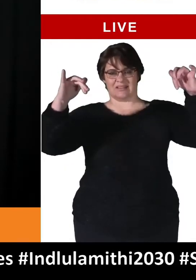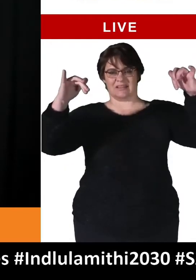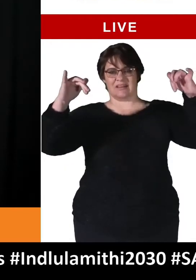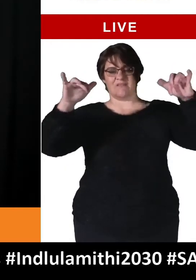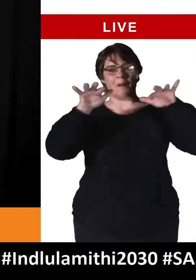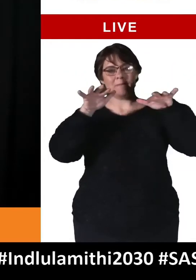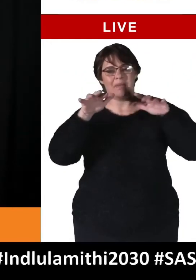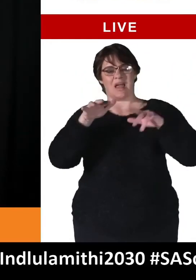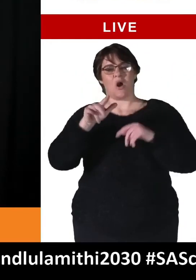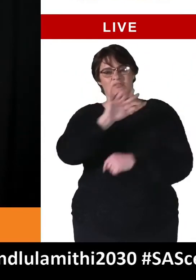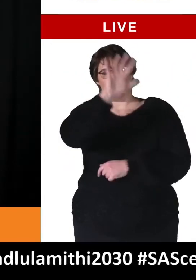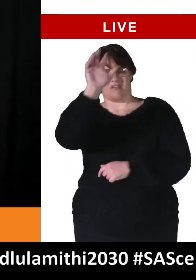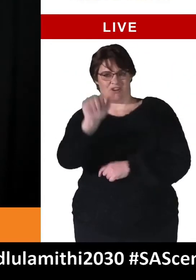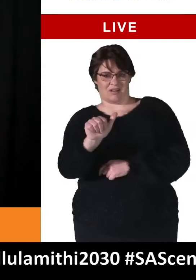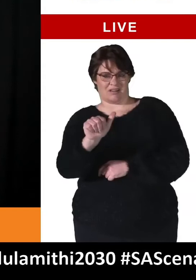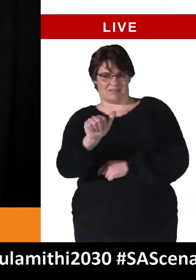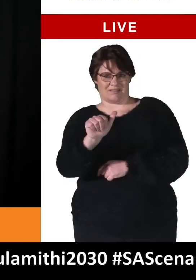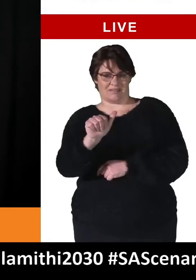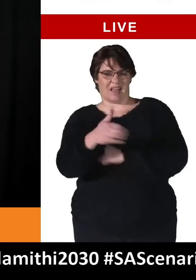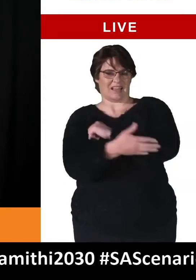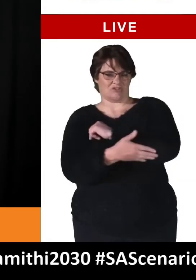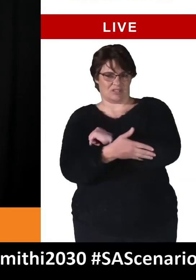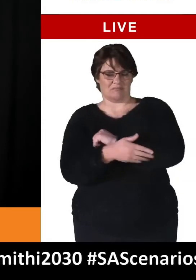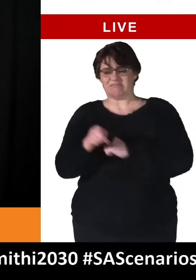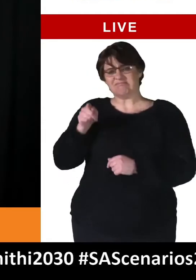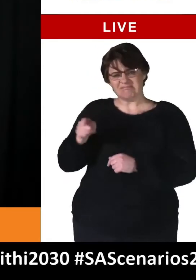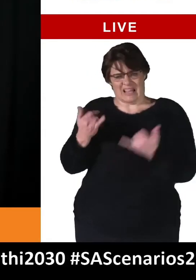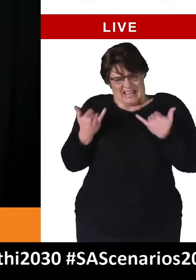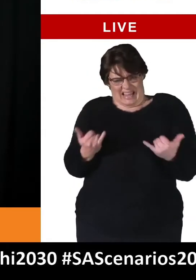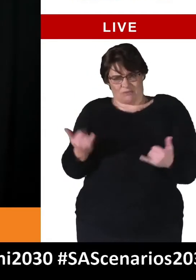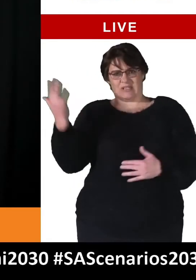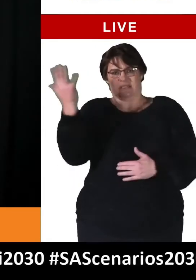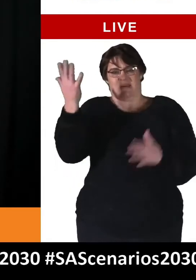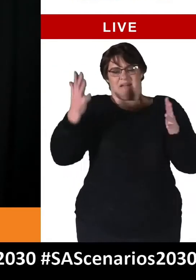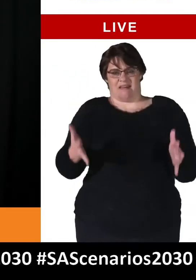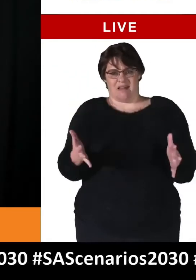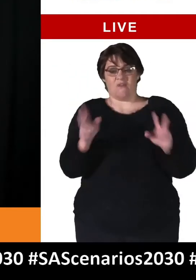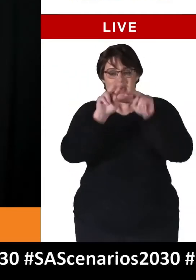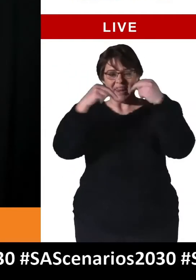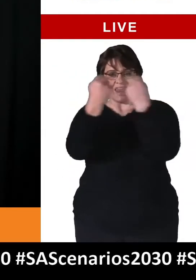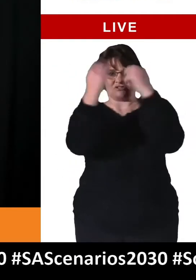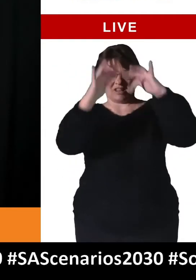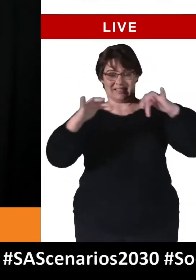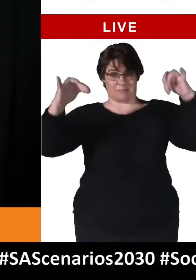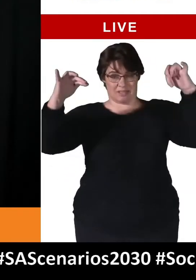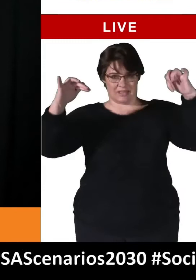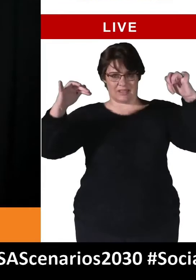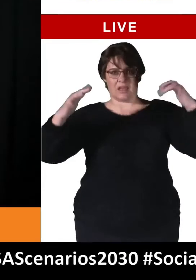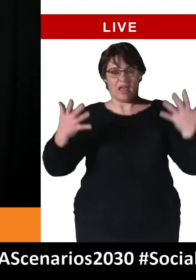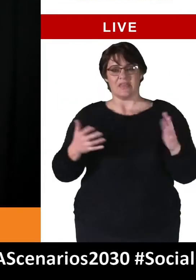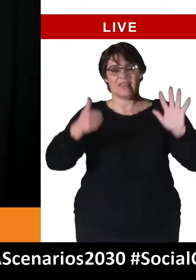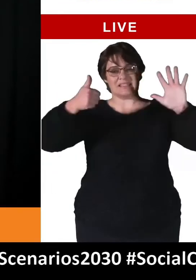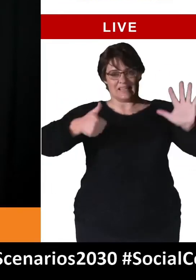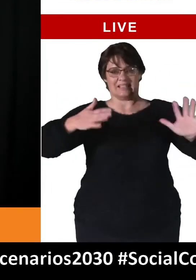South Africa. Ms. Modise is the current Speaker of the National Assembly in the